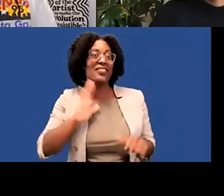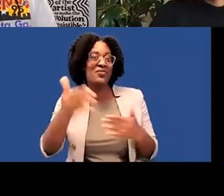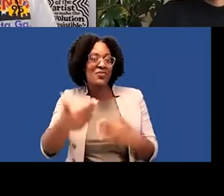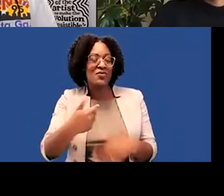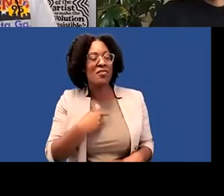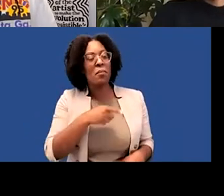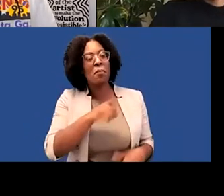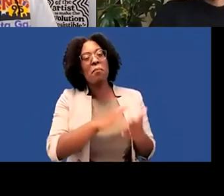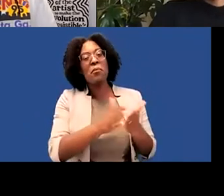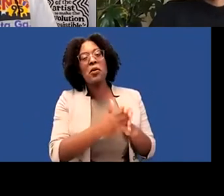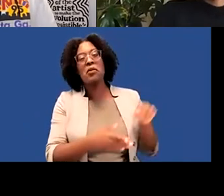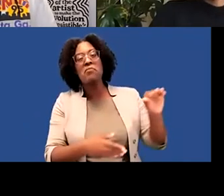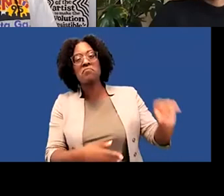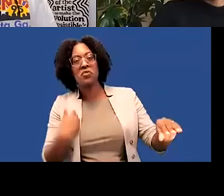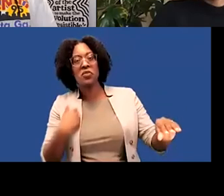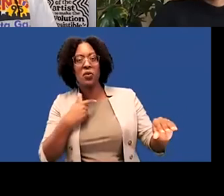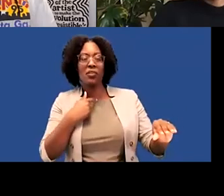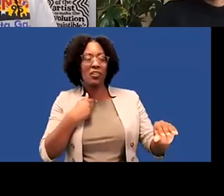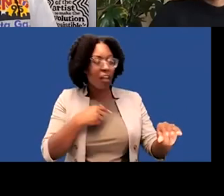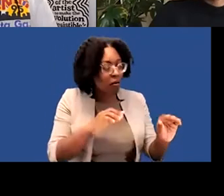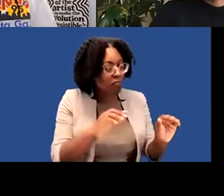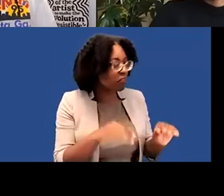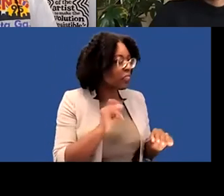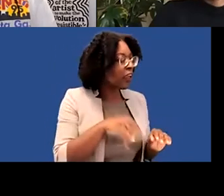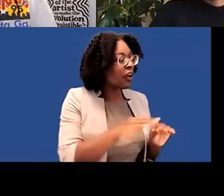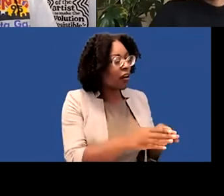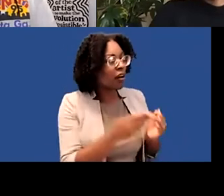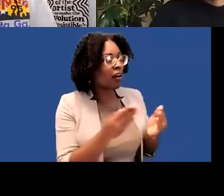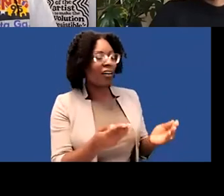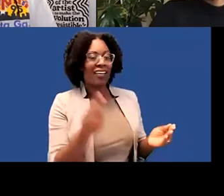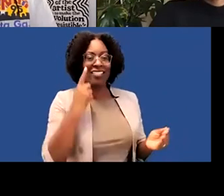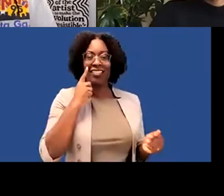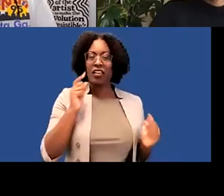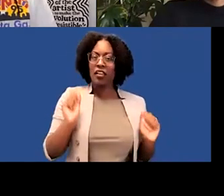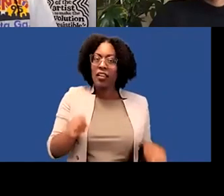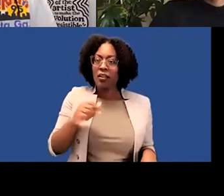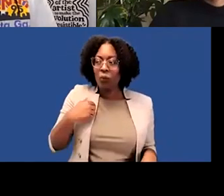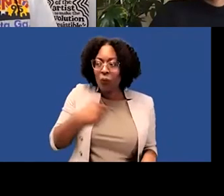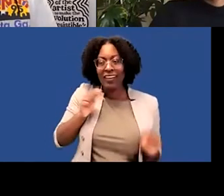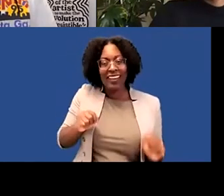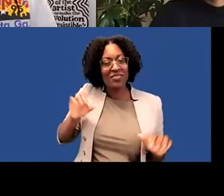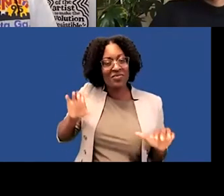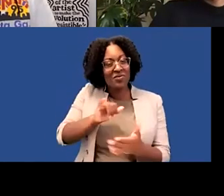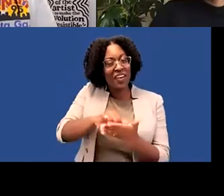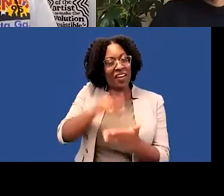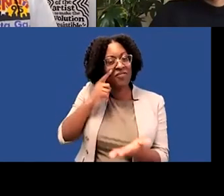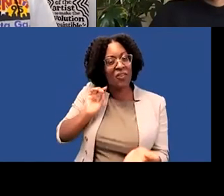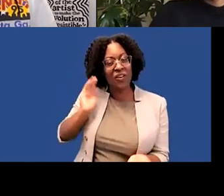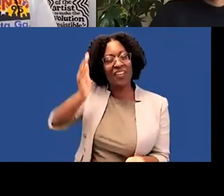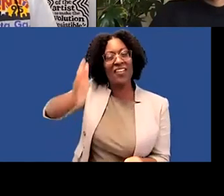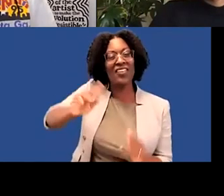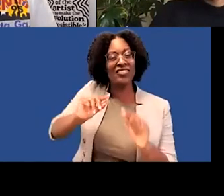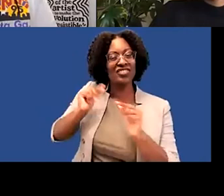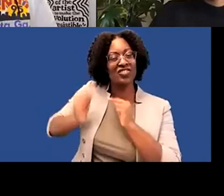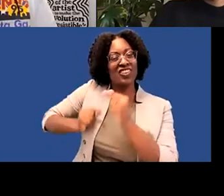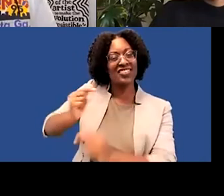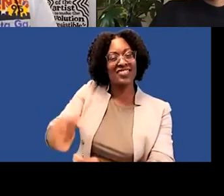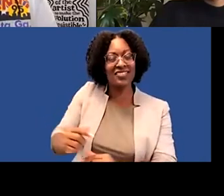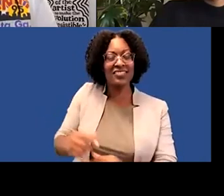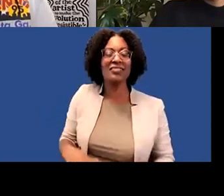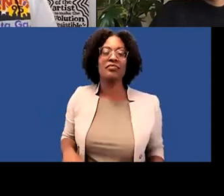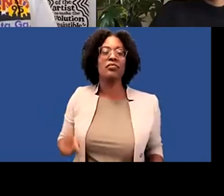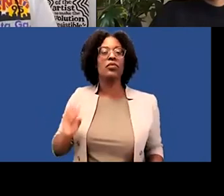so I don't know, I think that there's something, so I guess what I'm trying to say is that I'm thinking about that less for myself